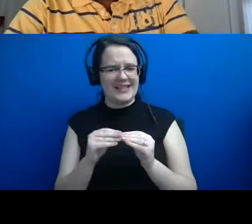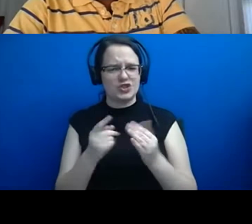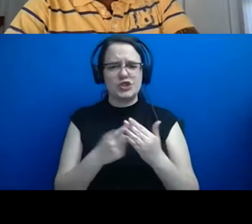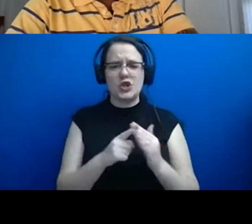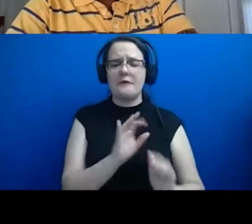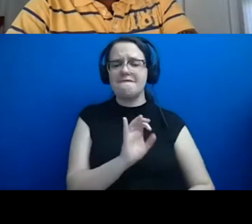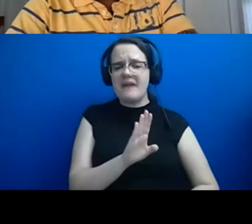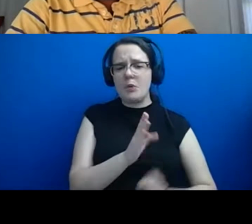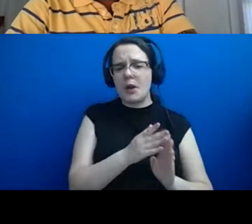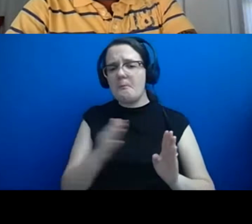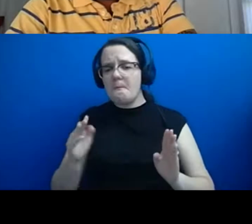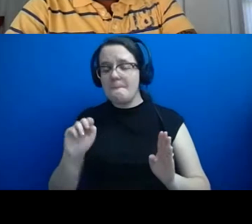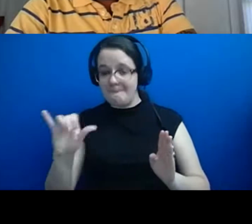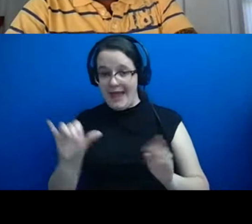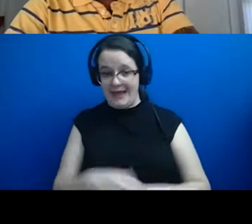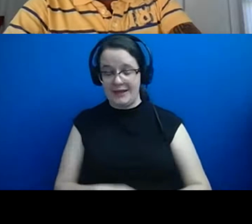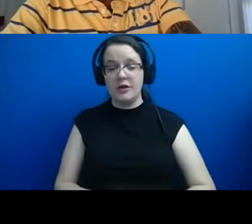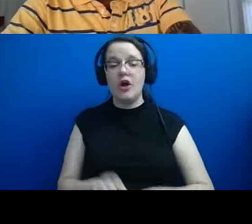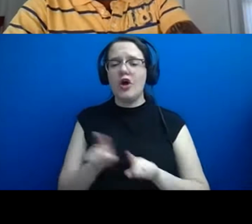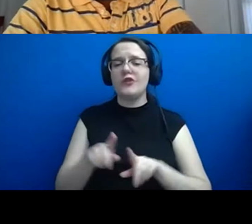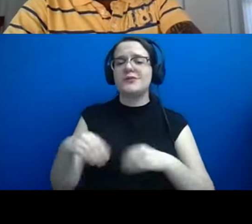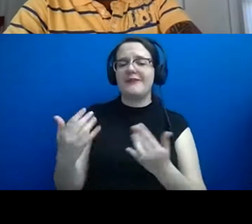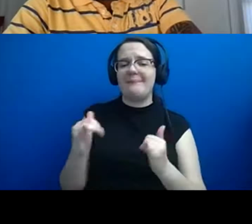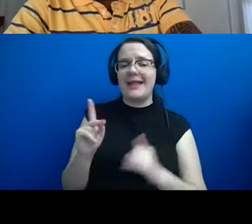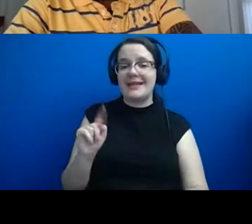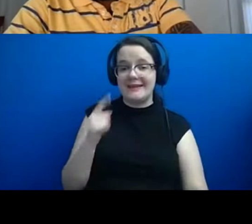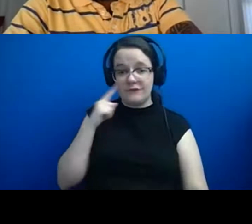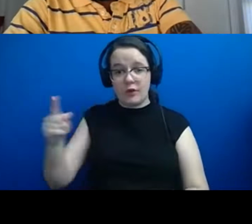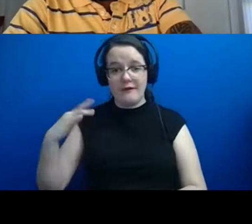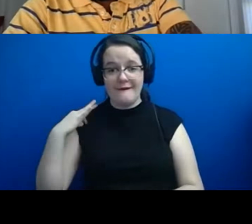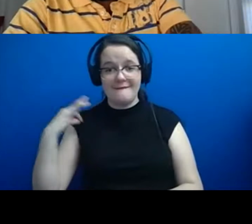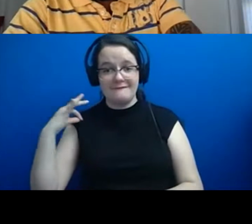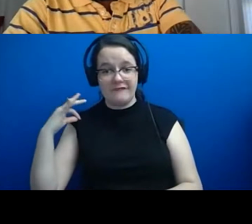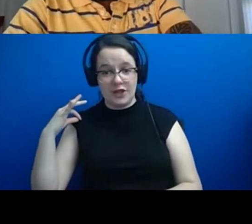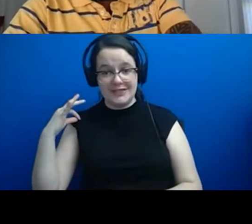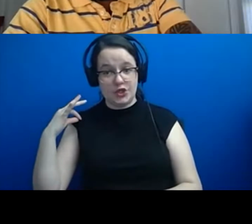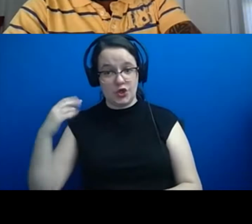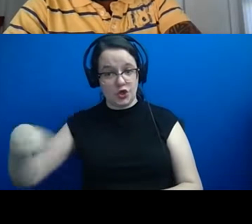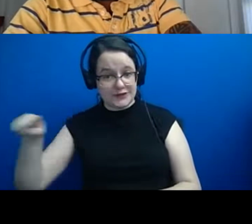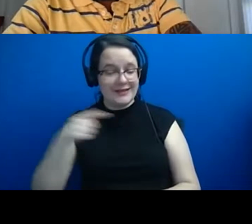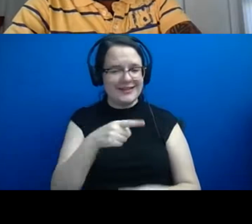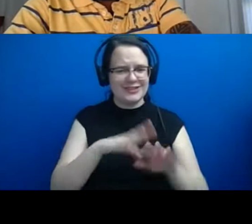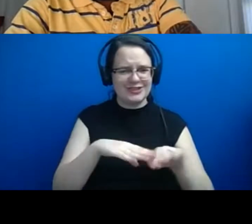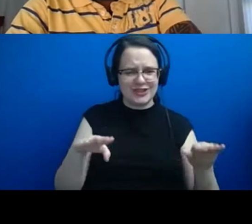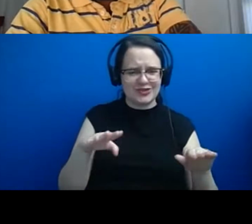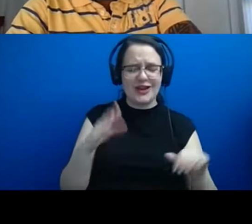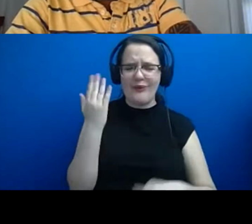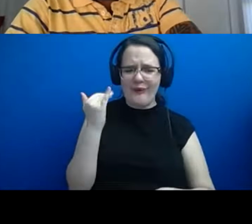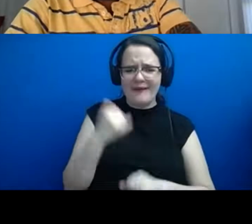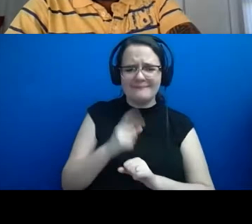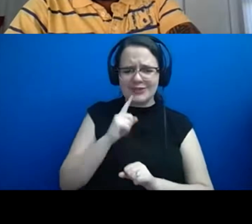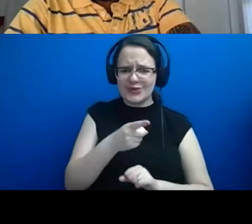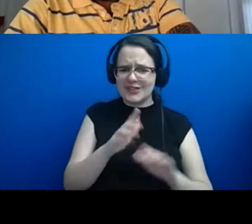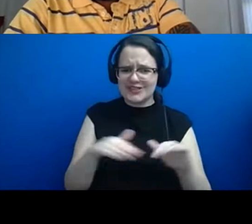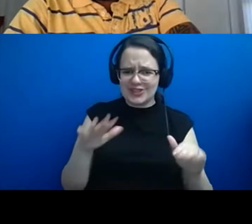also provide play kits in this time for the volunteers and for the children as well, to ensure that the children participating in